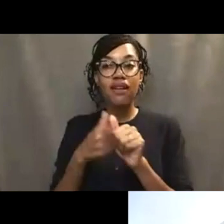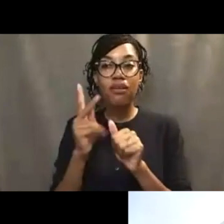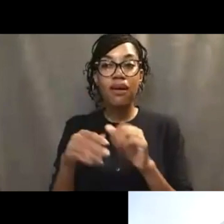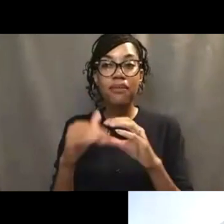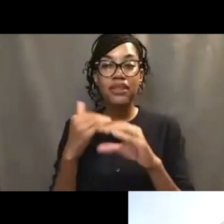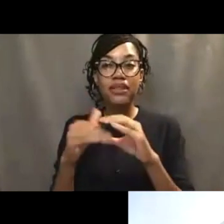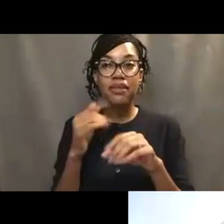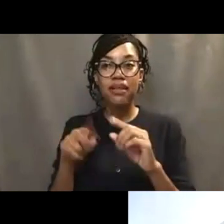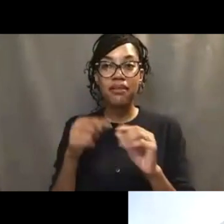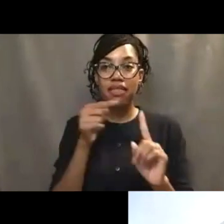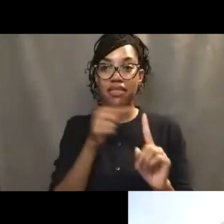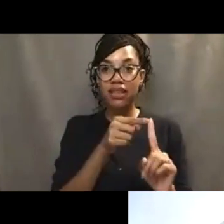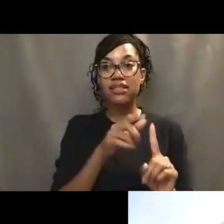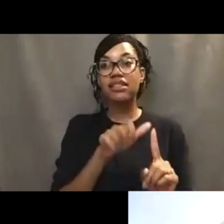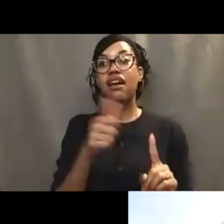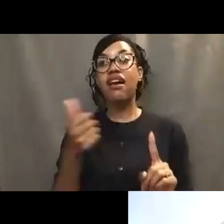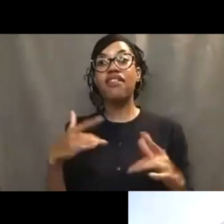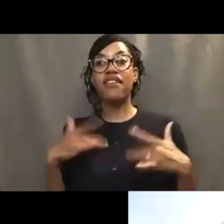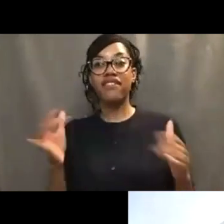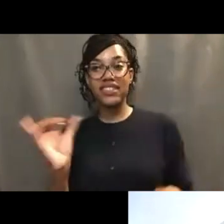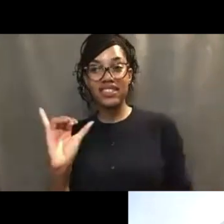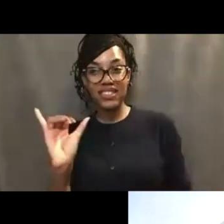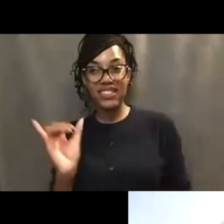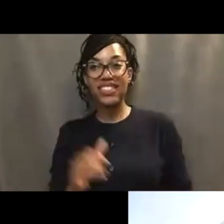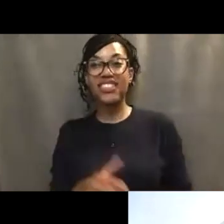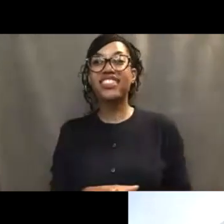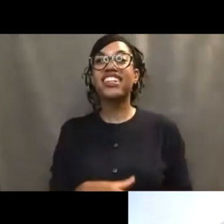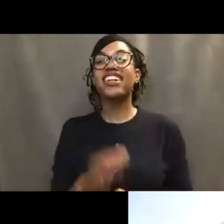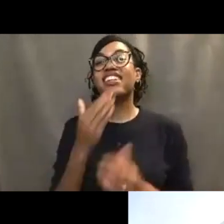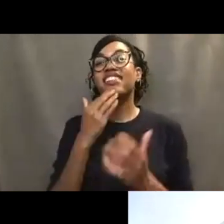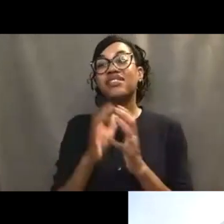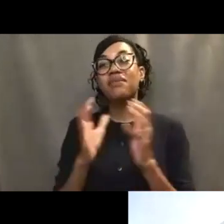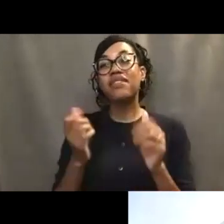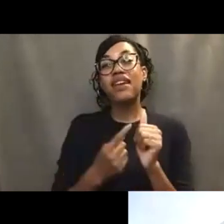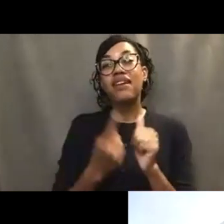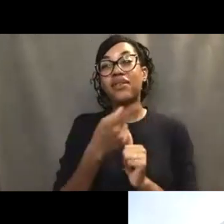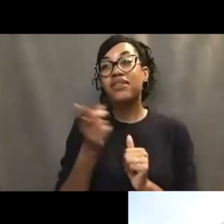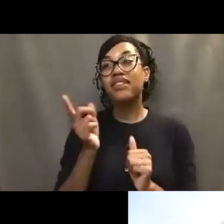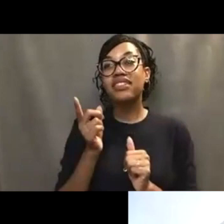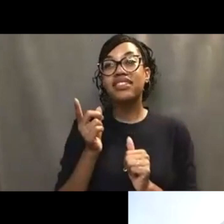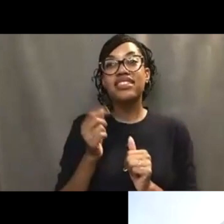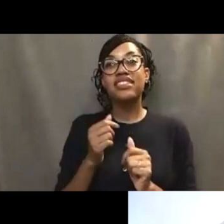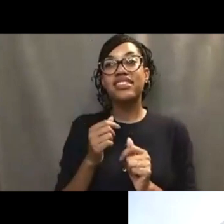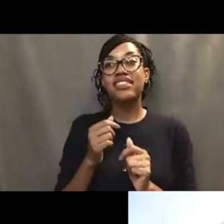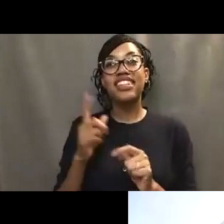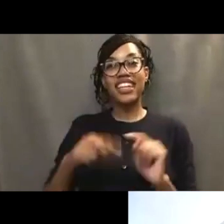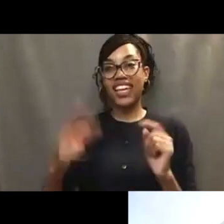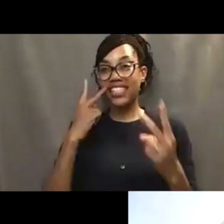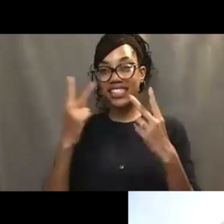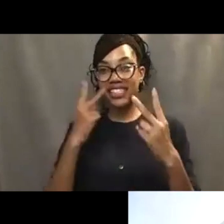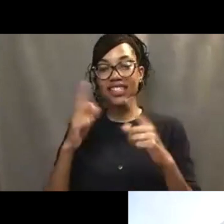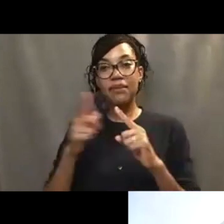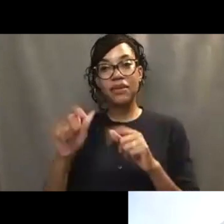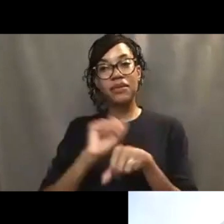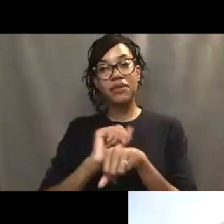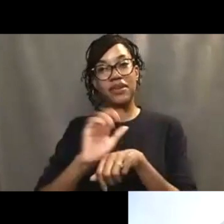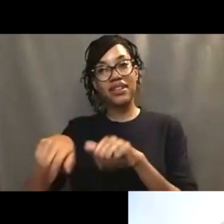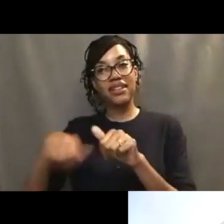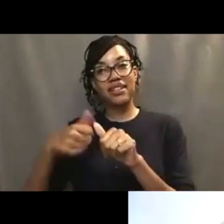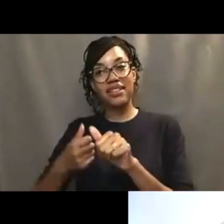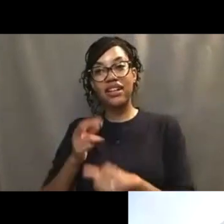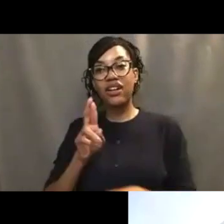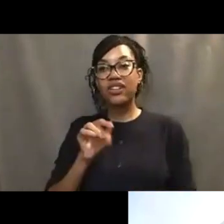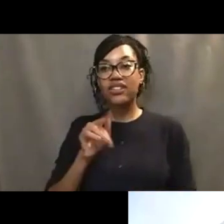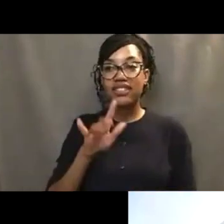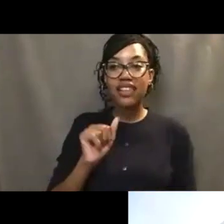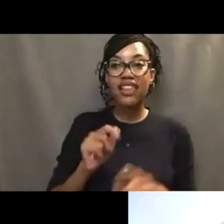about this and upcoming events. And thanks to everyone who we can't see, who has been working in the background, like Ursula,